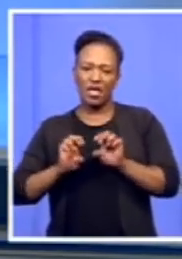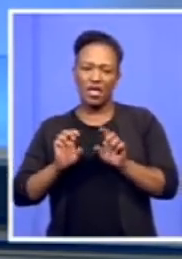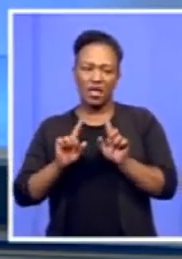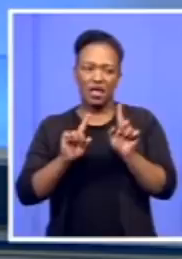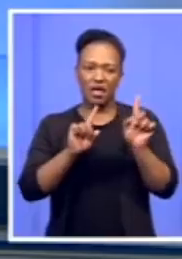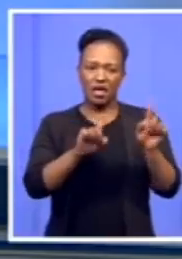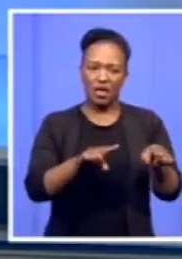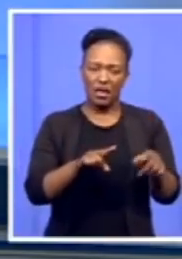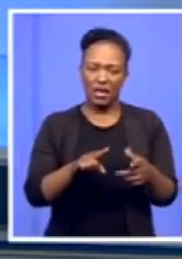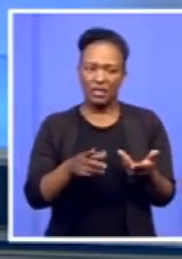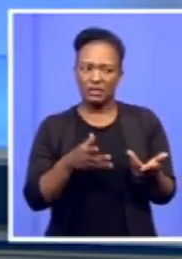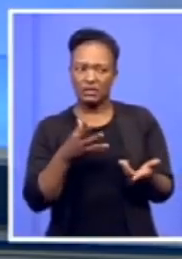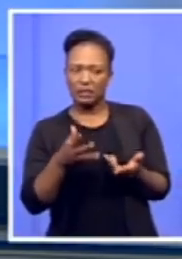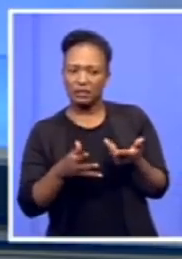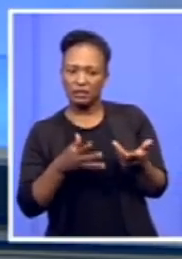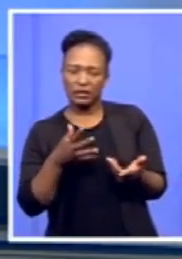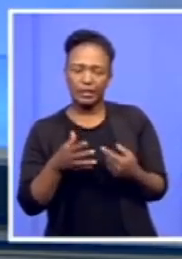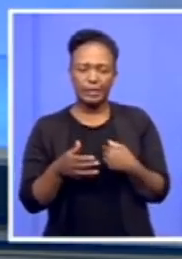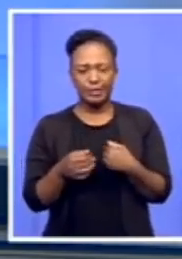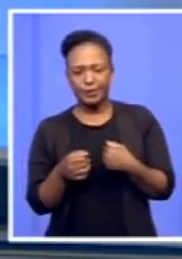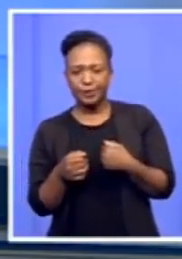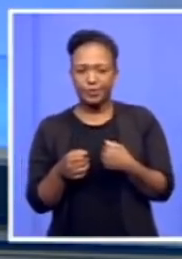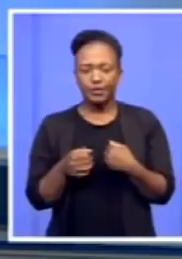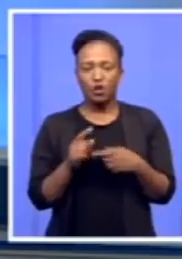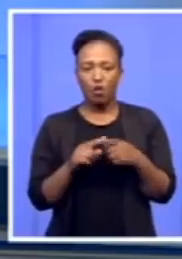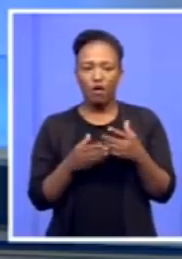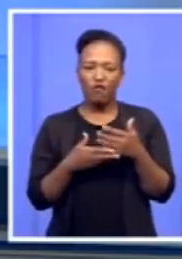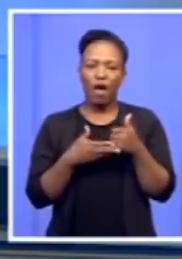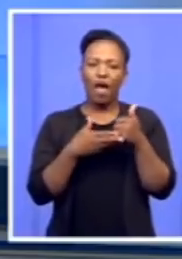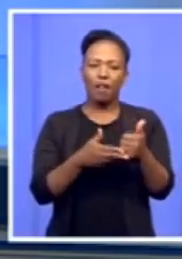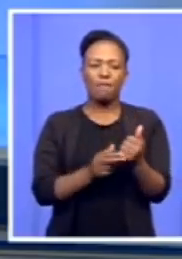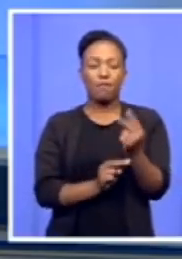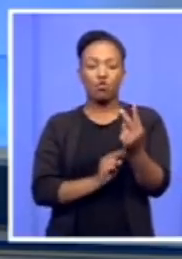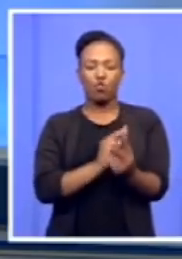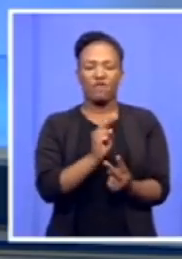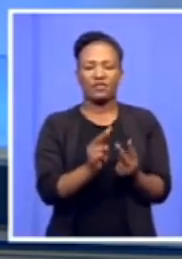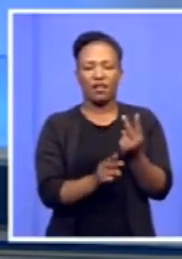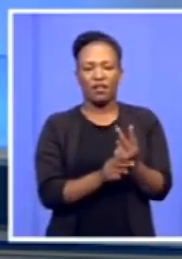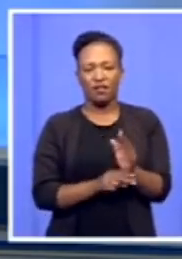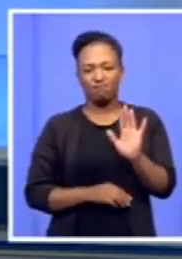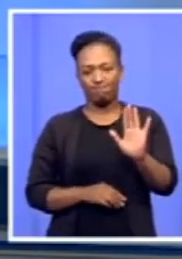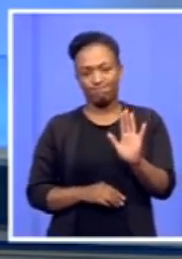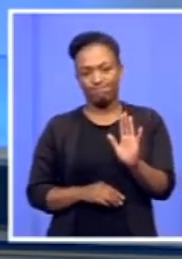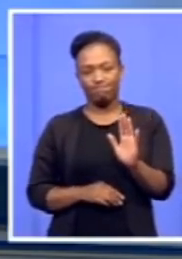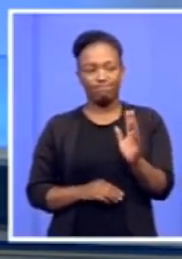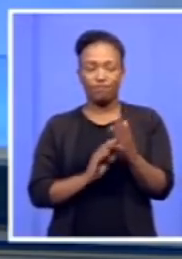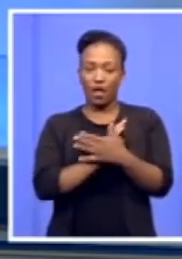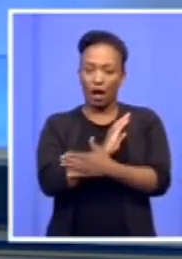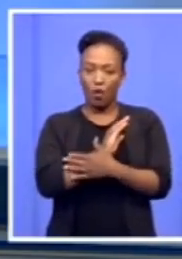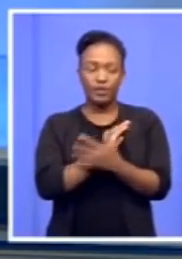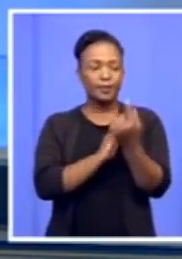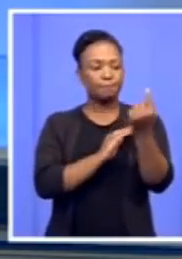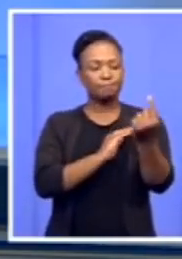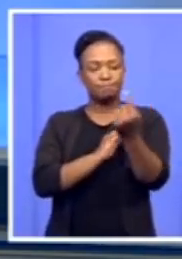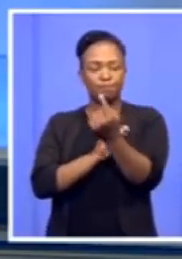be in terms of universal health coverage. That's what every country is aiming to do. Step in the right